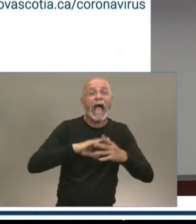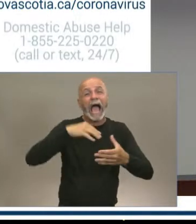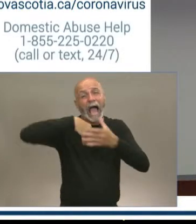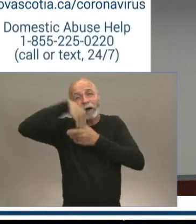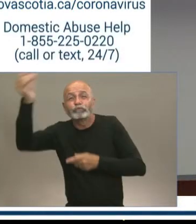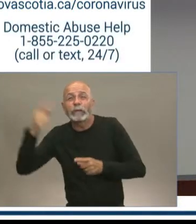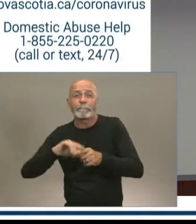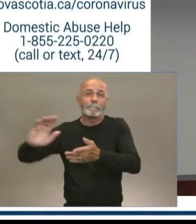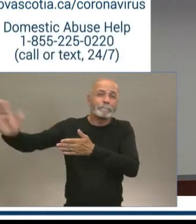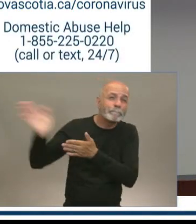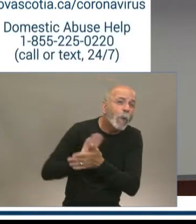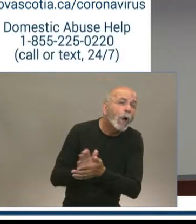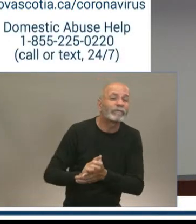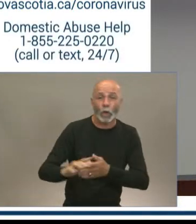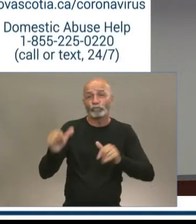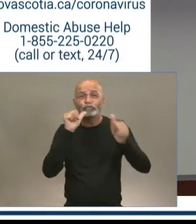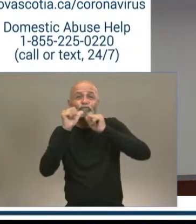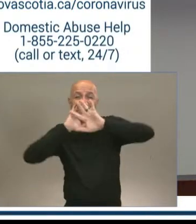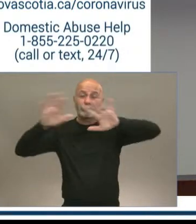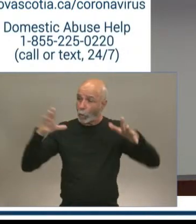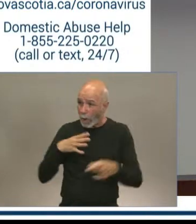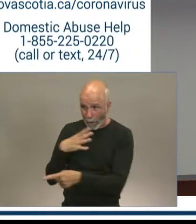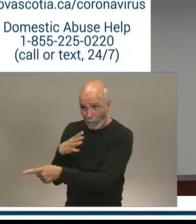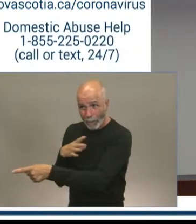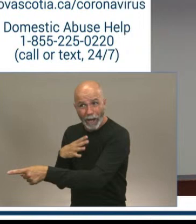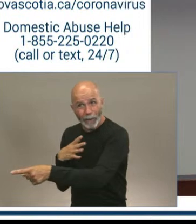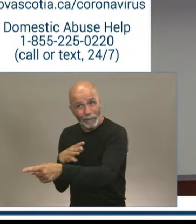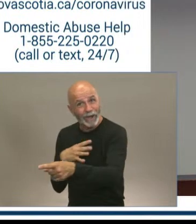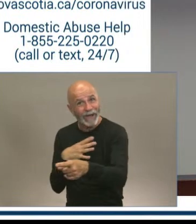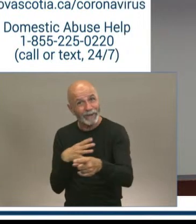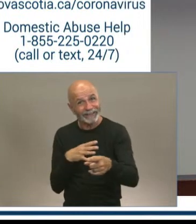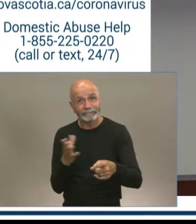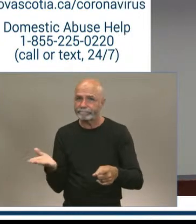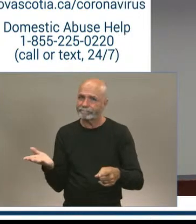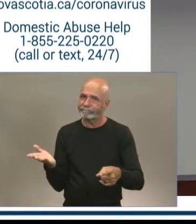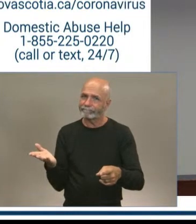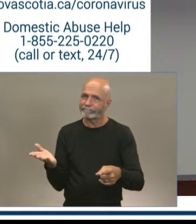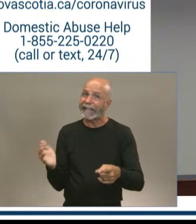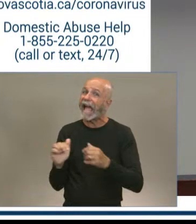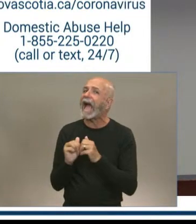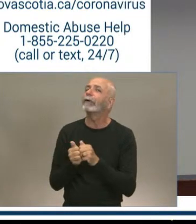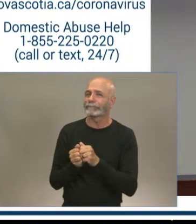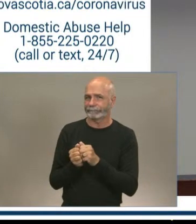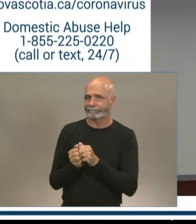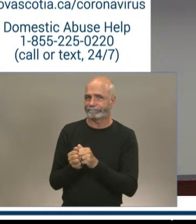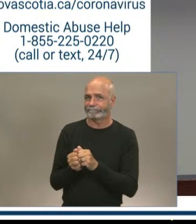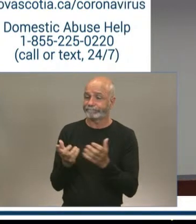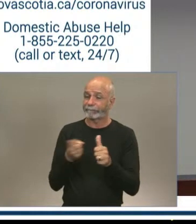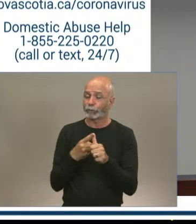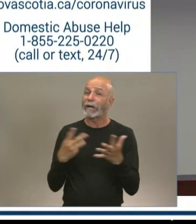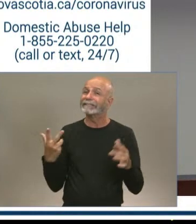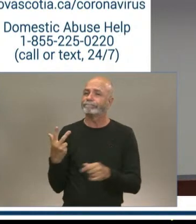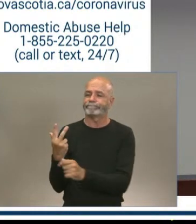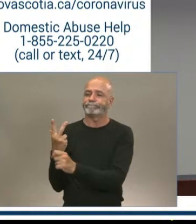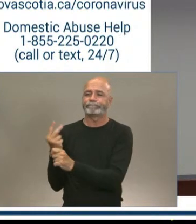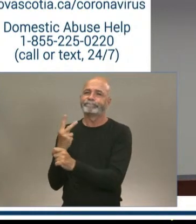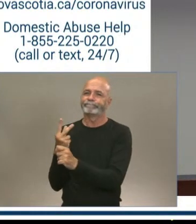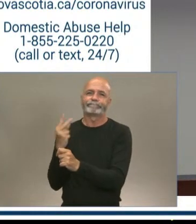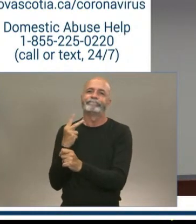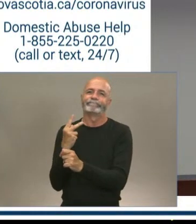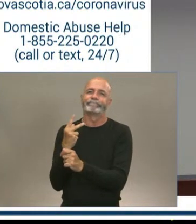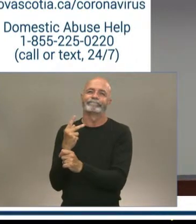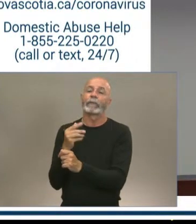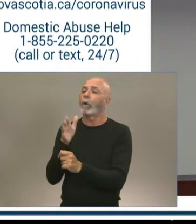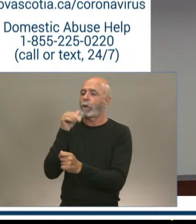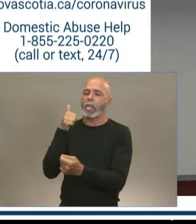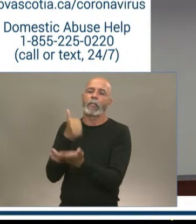whatever, well, the way you do that is to contribute to our collective effort to lift the restrictions by getting vaccinated now,